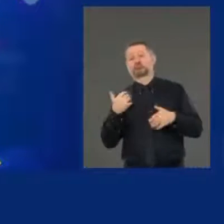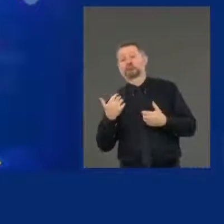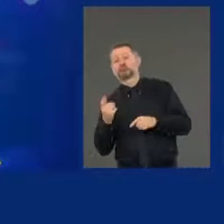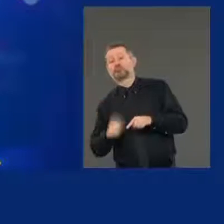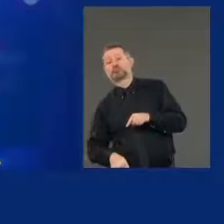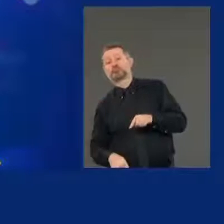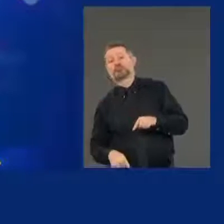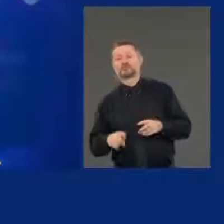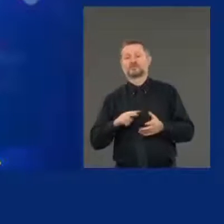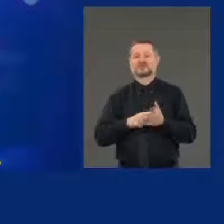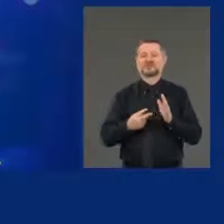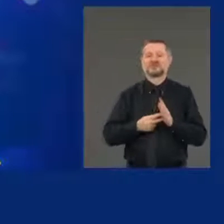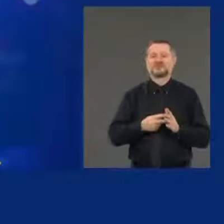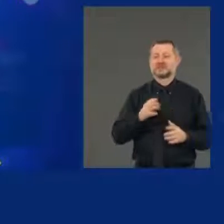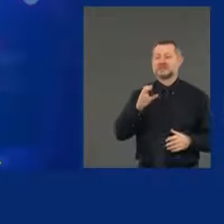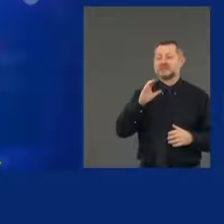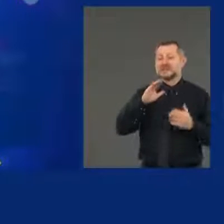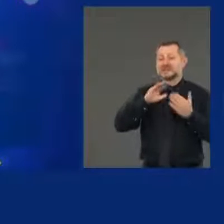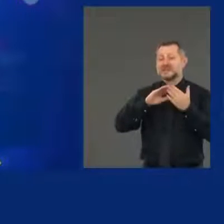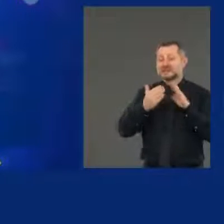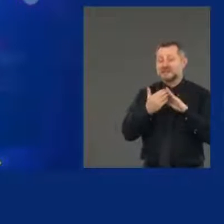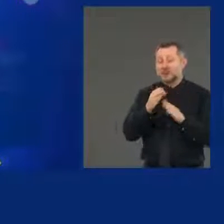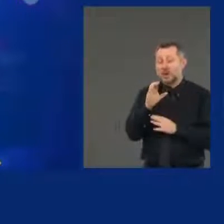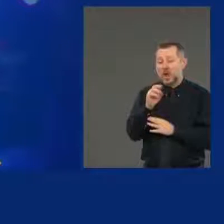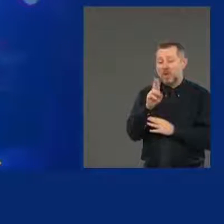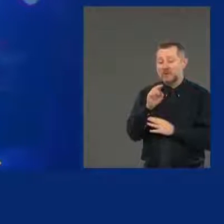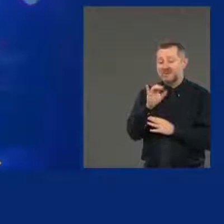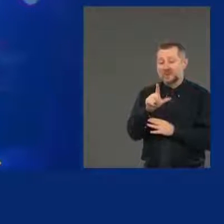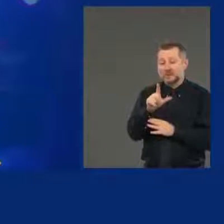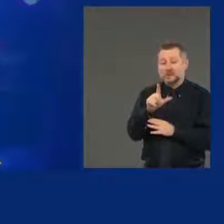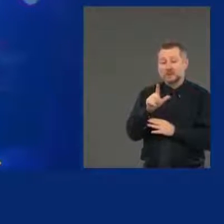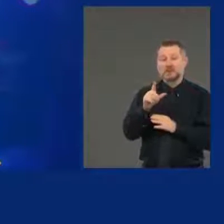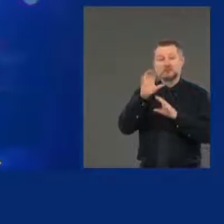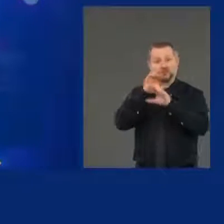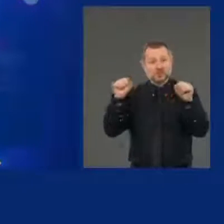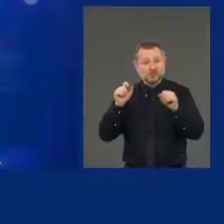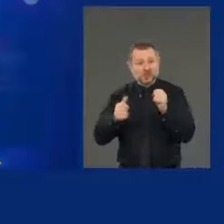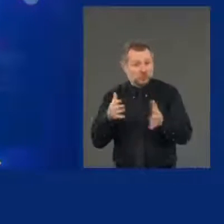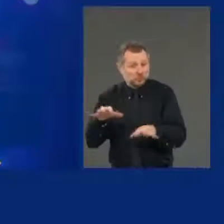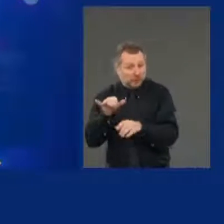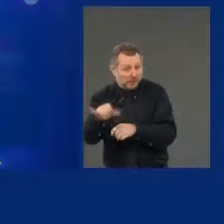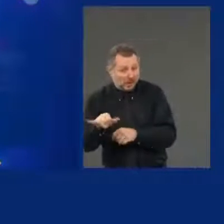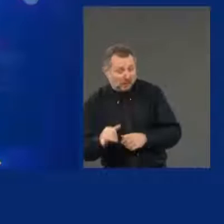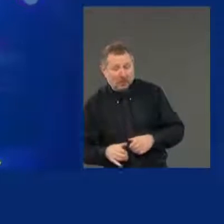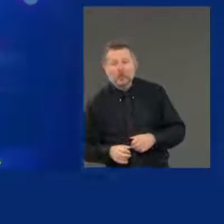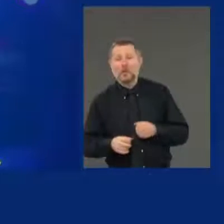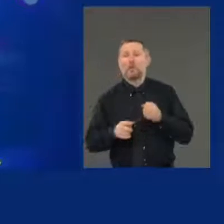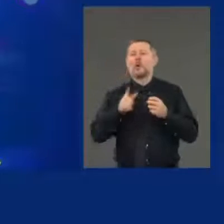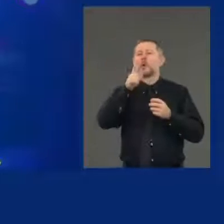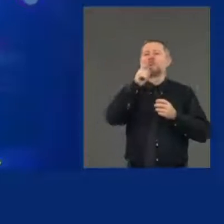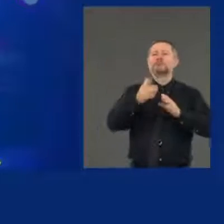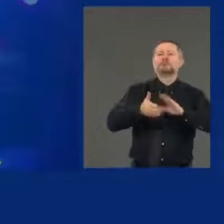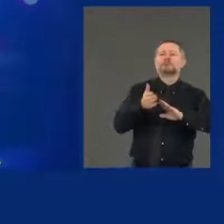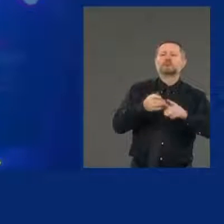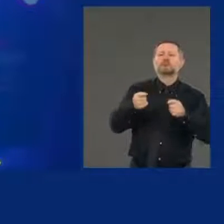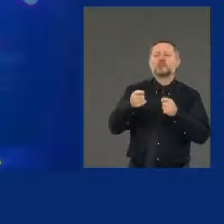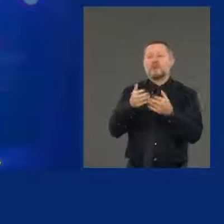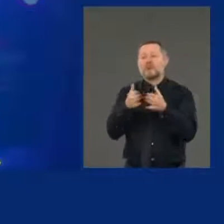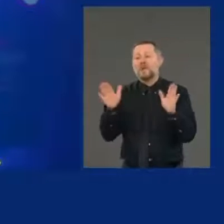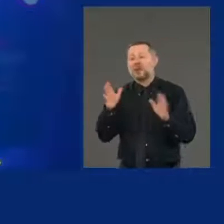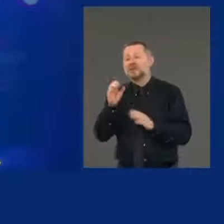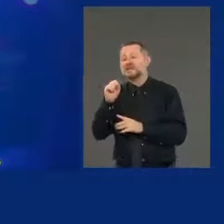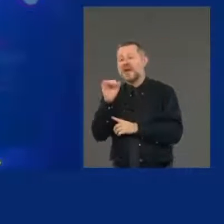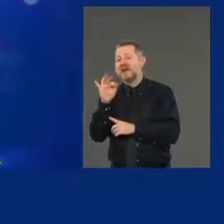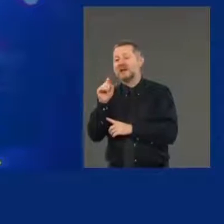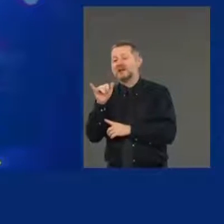council president can do it. City council member in charge of public safety can do it, right?